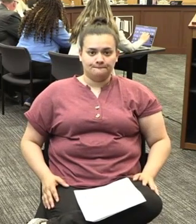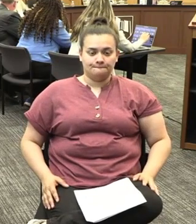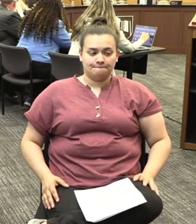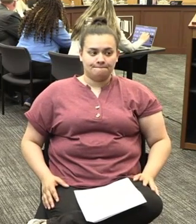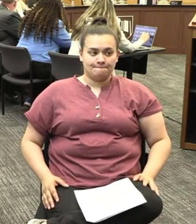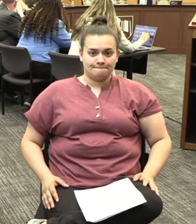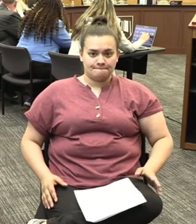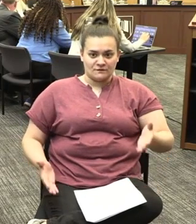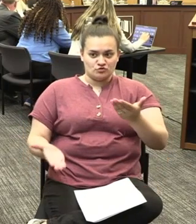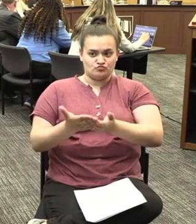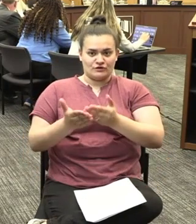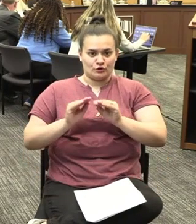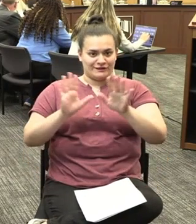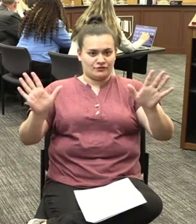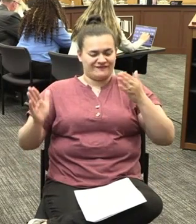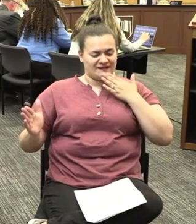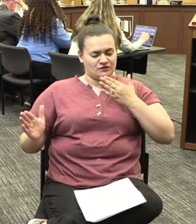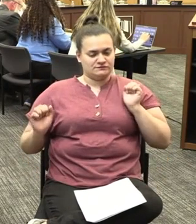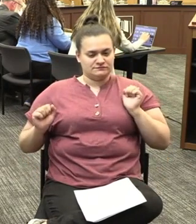Just making the record clear. Thank you.